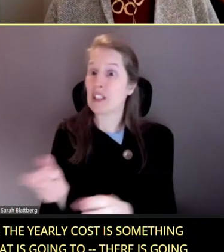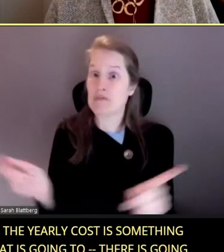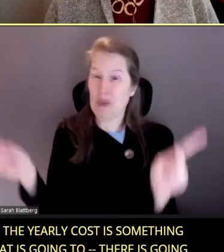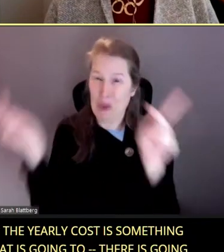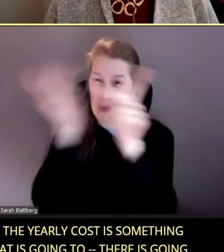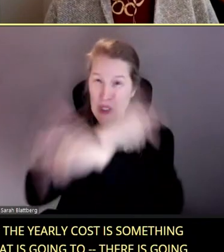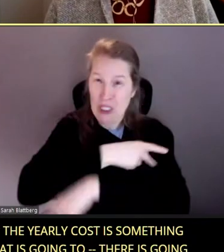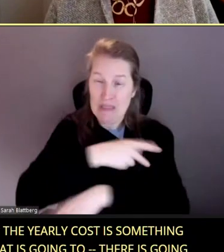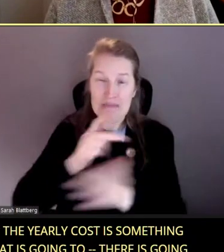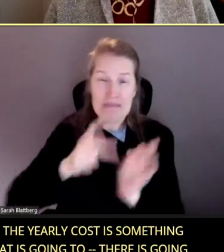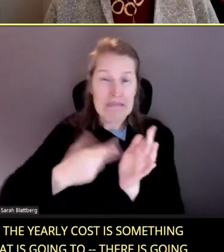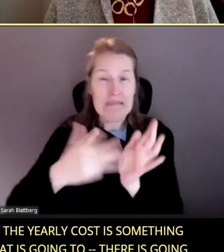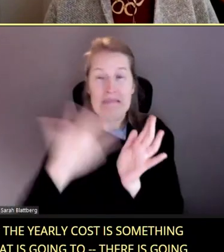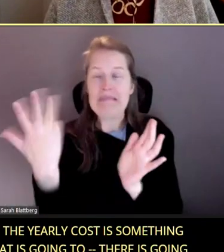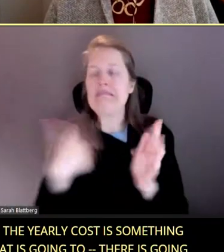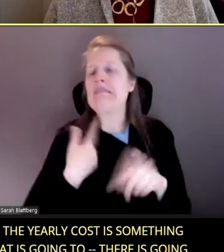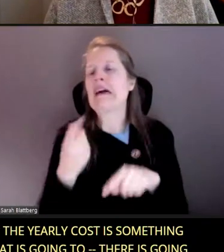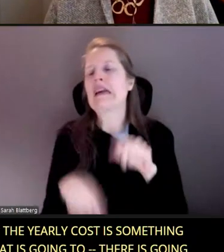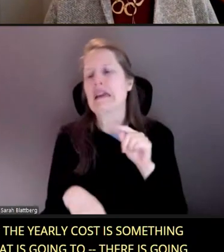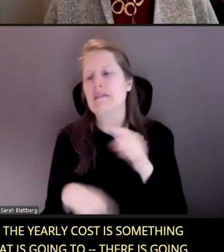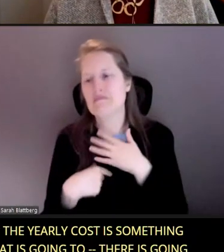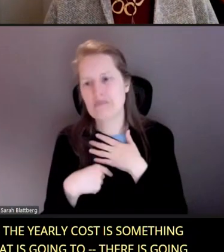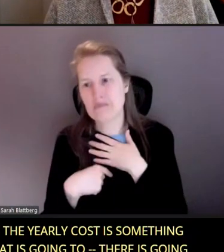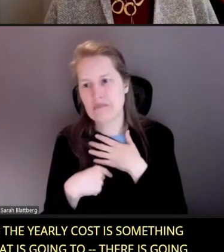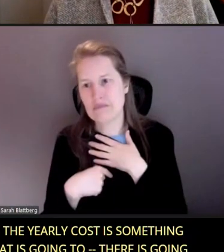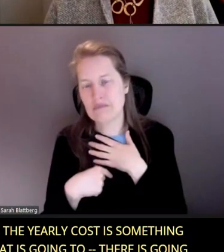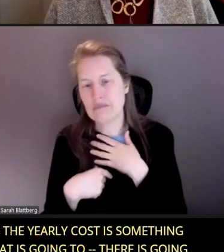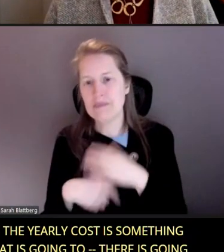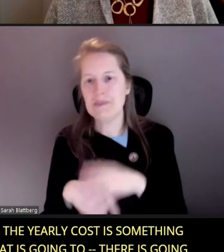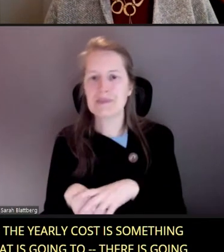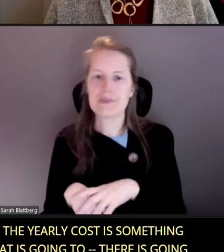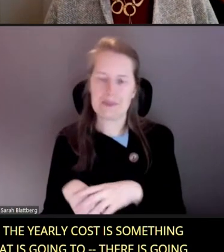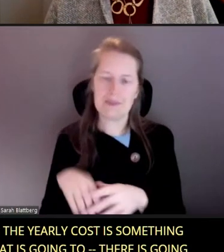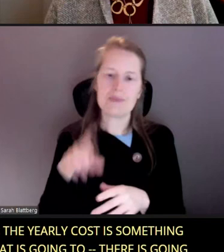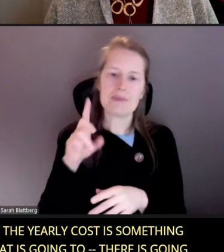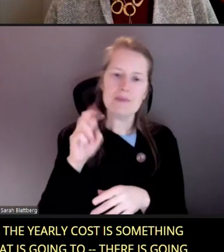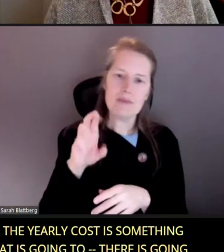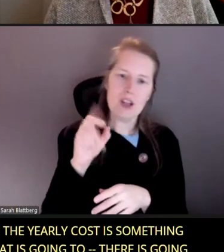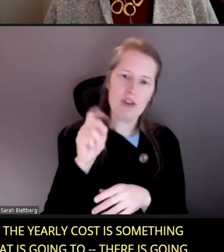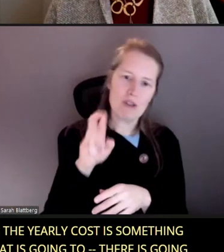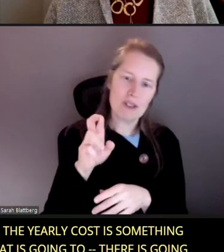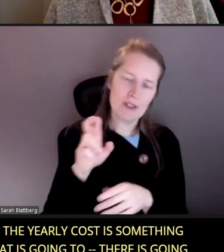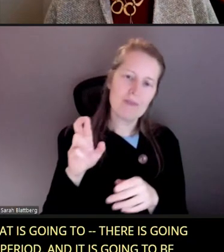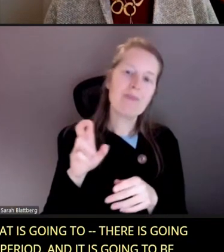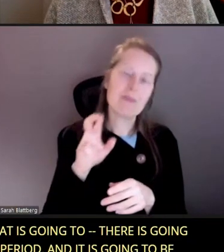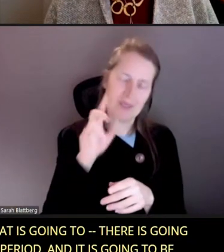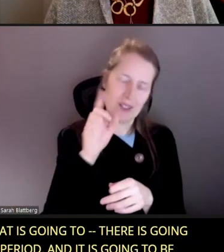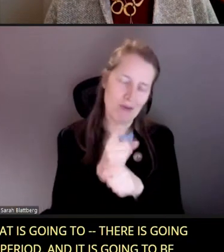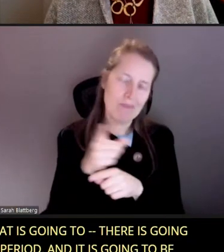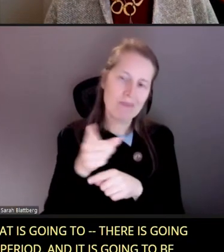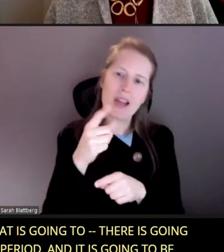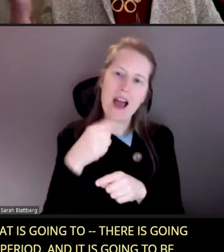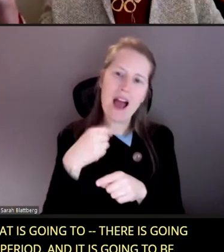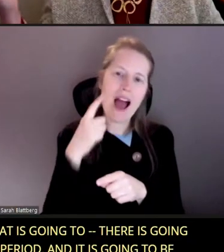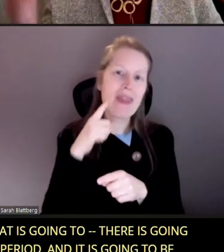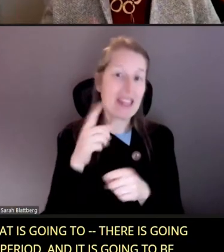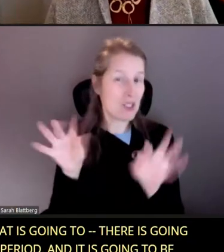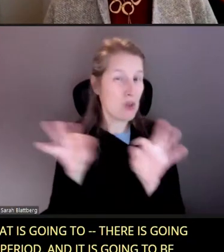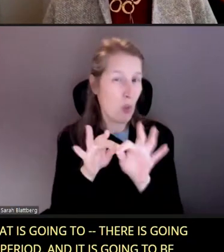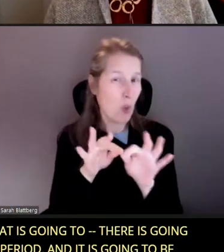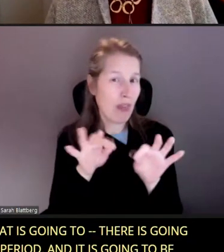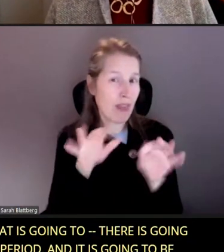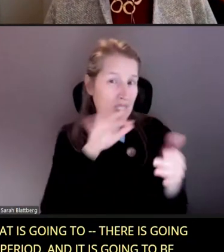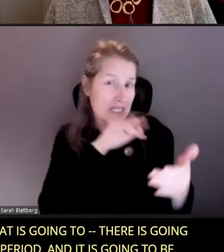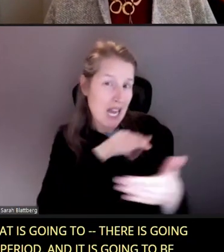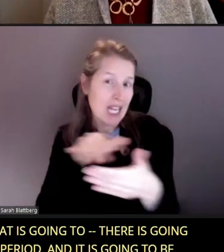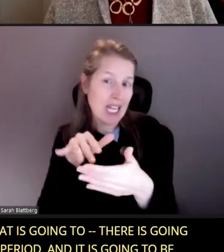than I anticipated. Yeah, and I think this is the sort of thing that would be nice to like do a little study, come